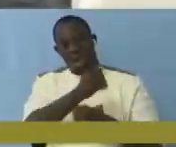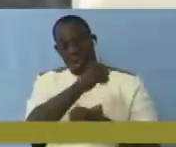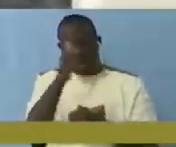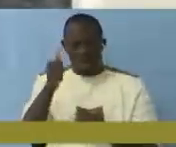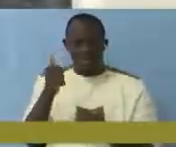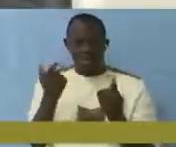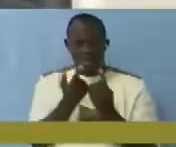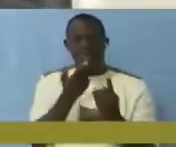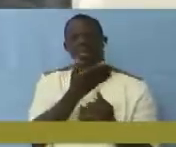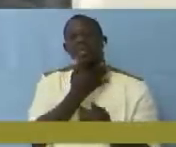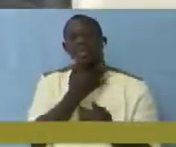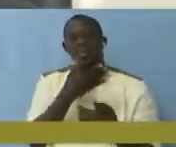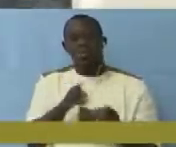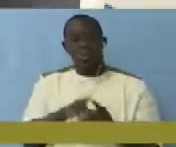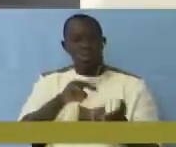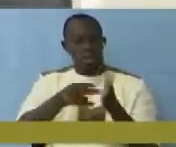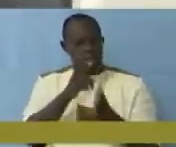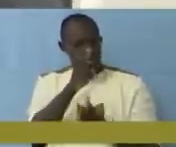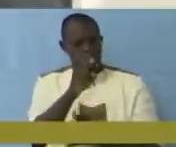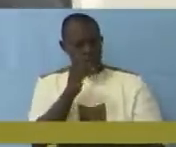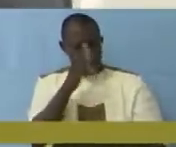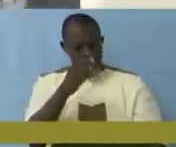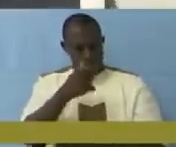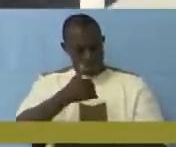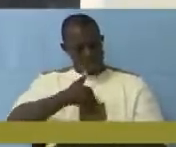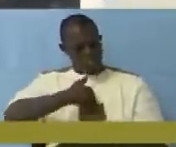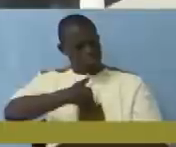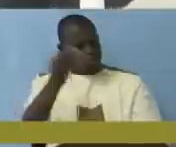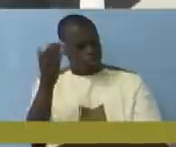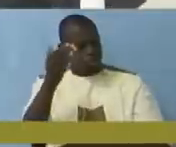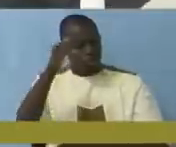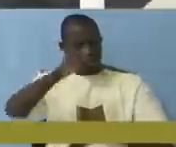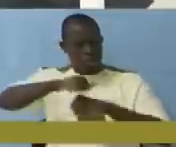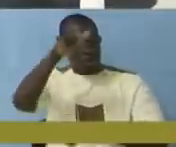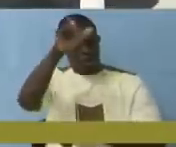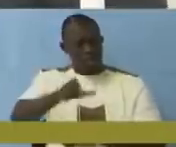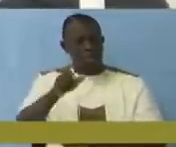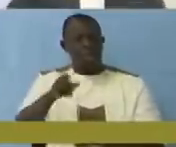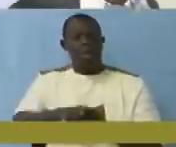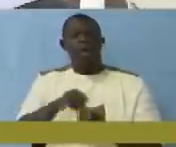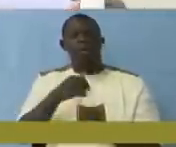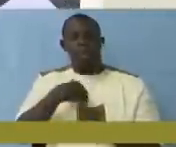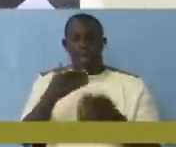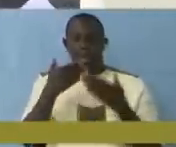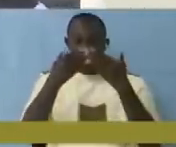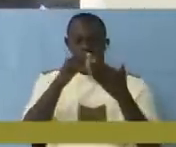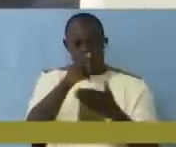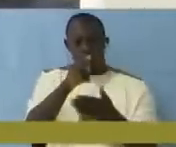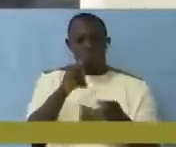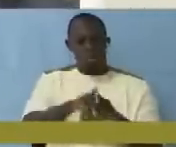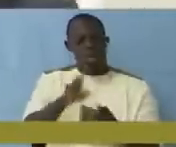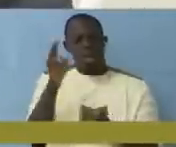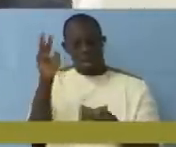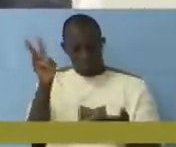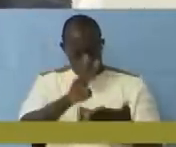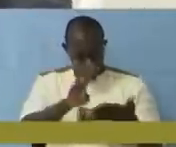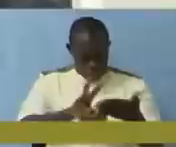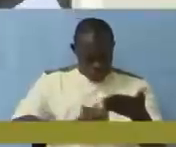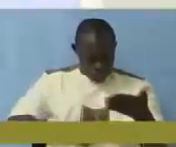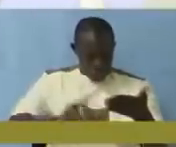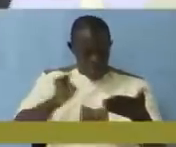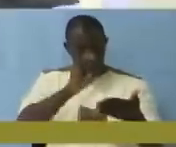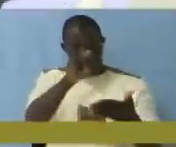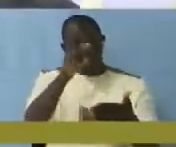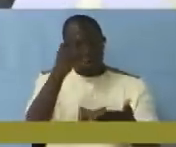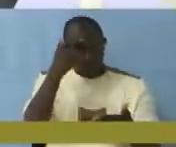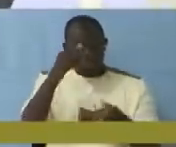is being sold. I am notorious, that's what you are telling me. I am telling you that if we read this, what you thought was popularity